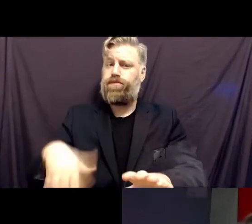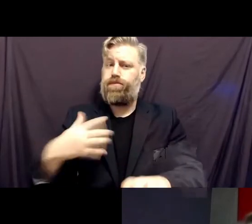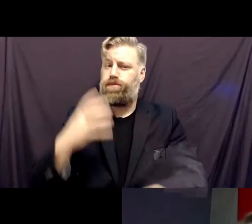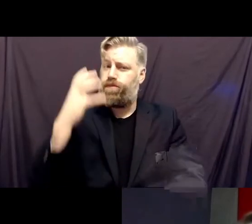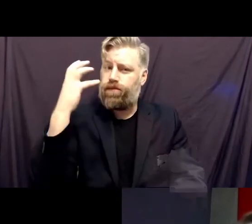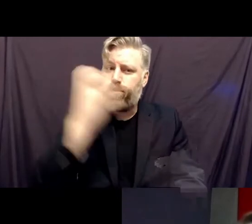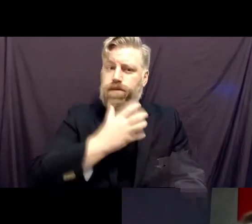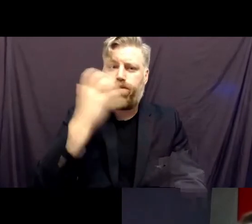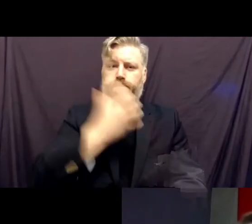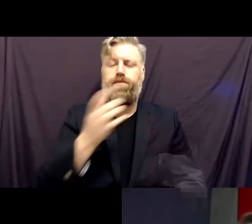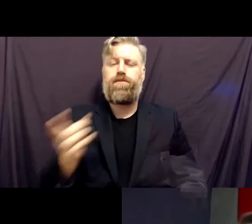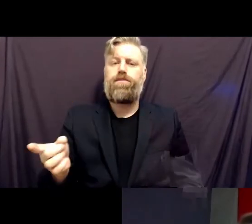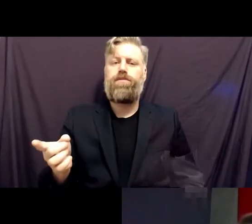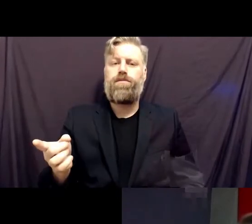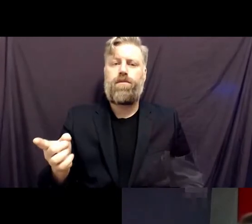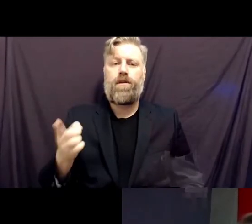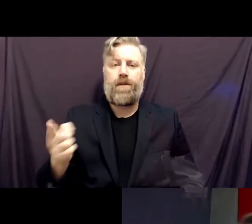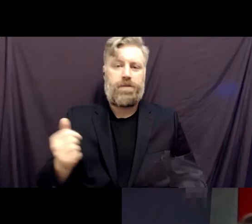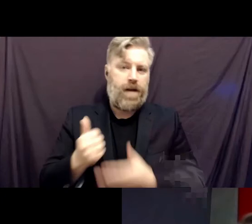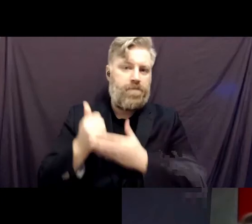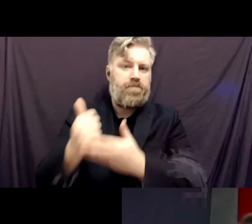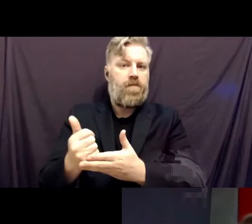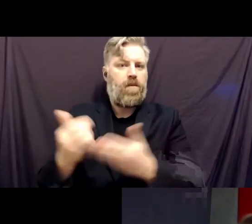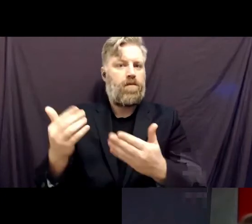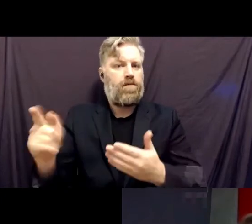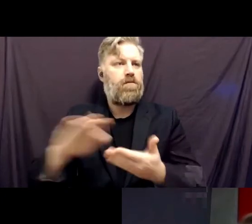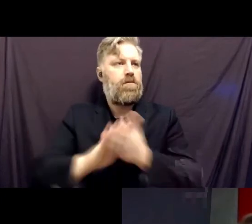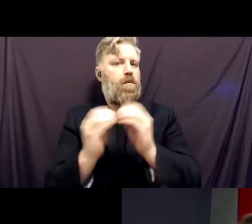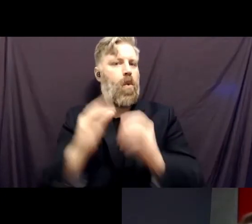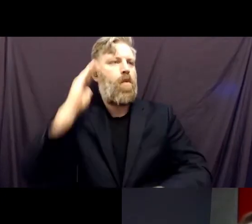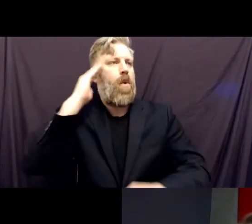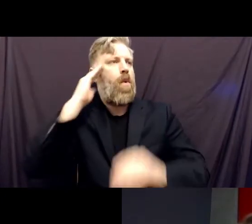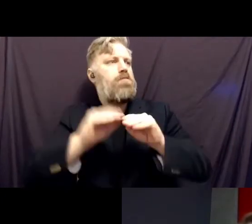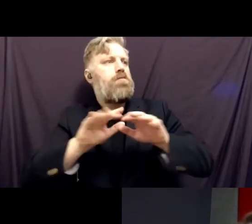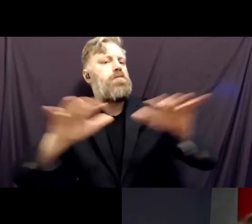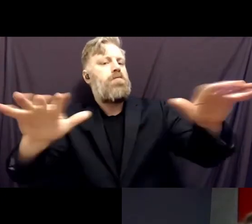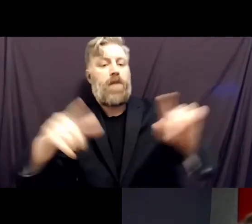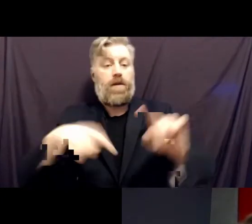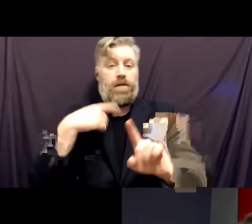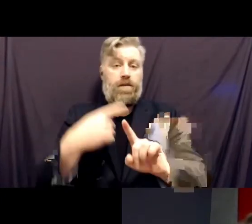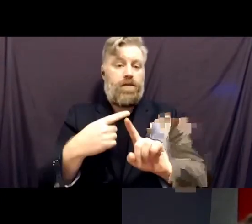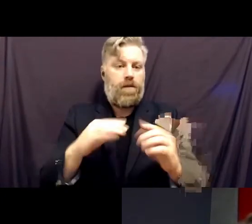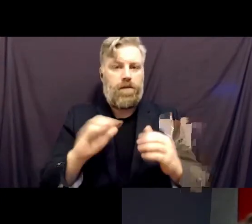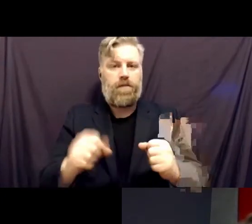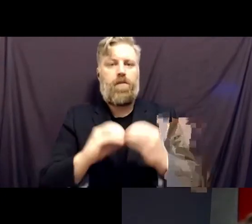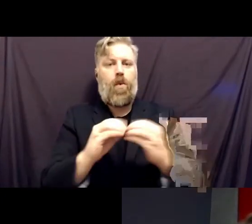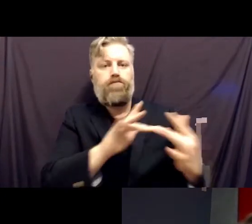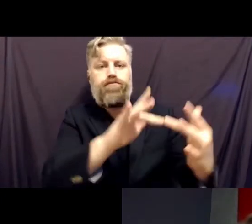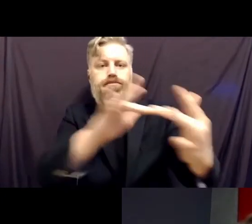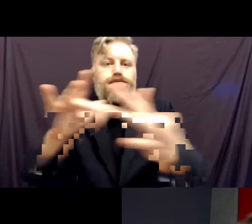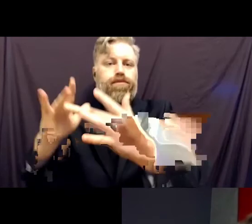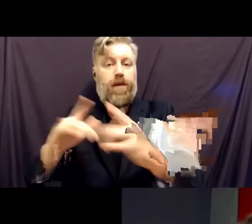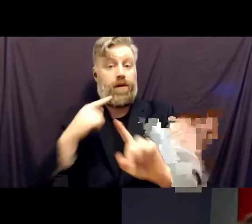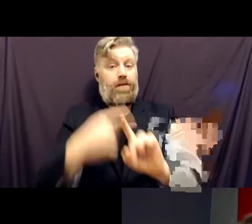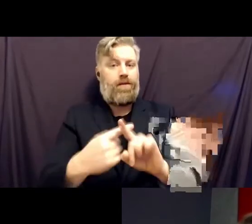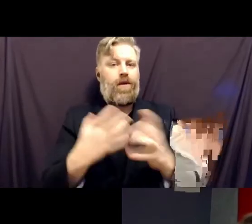helping them to raise their profile, network, and to inspire others. Some